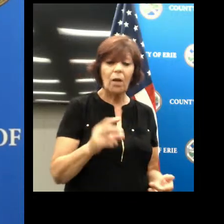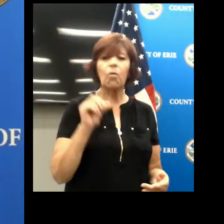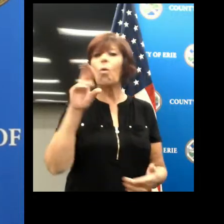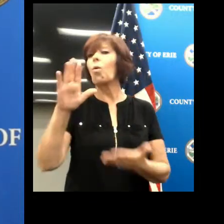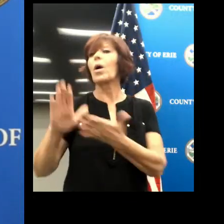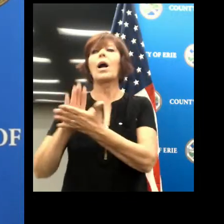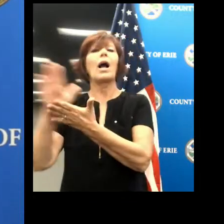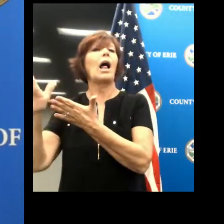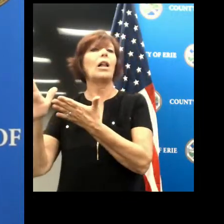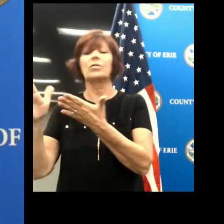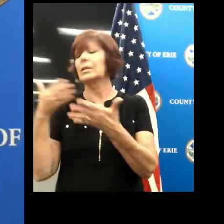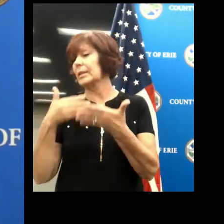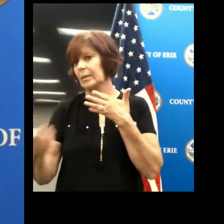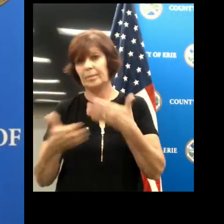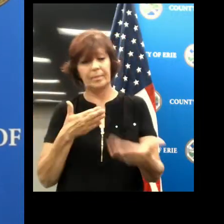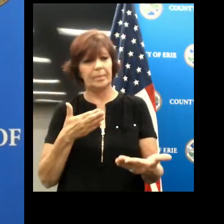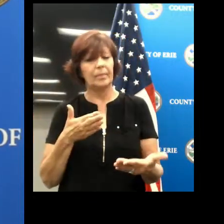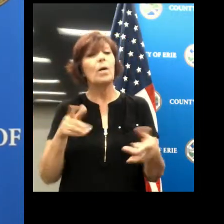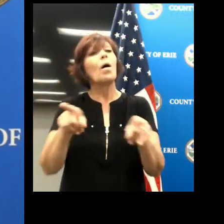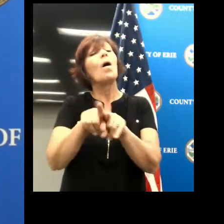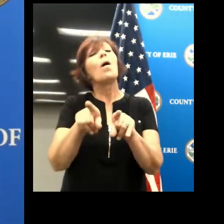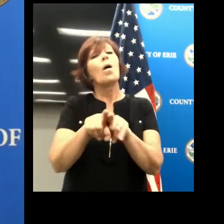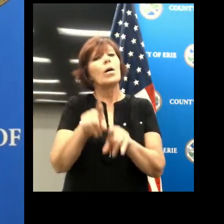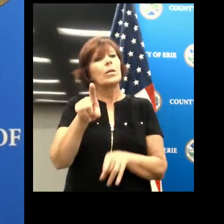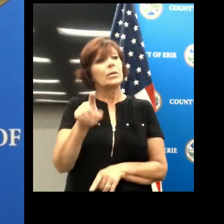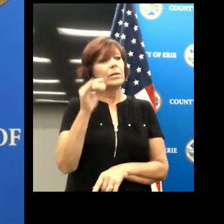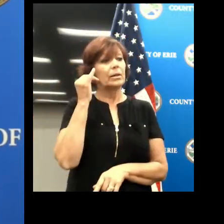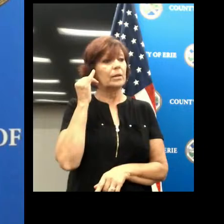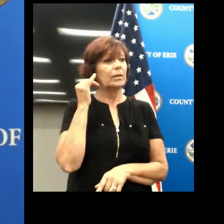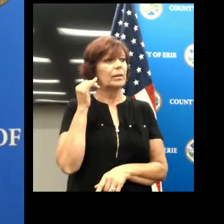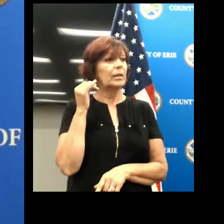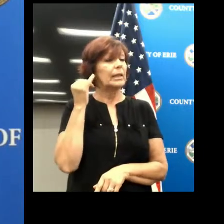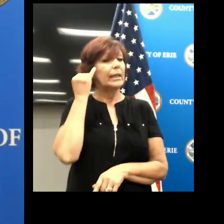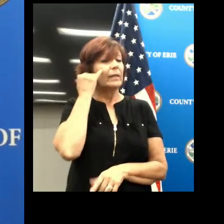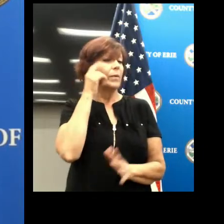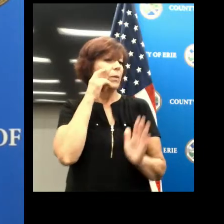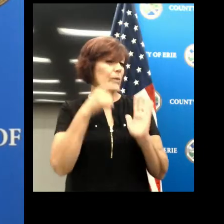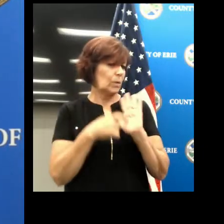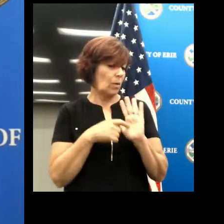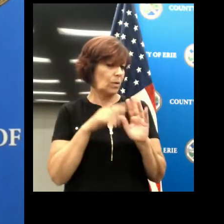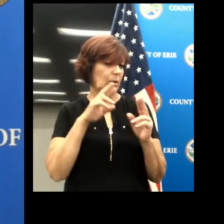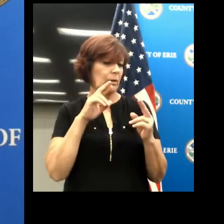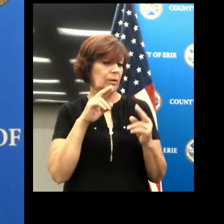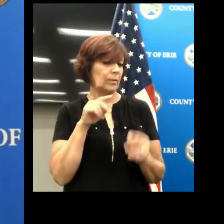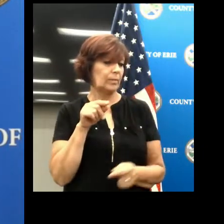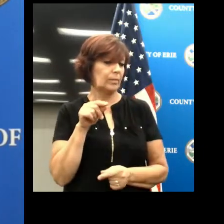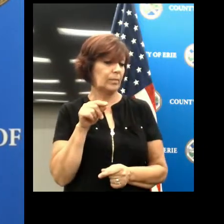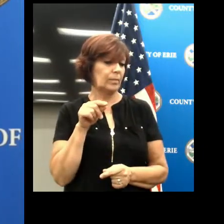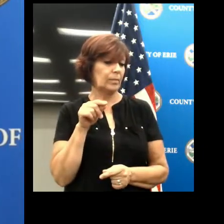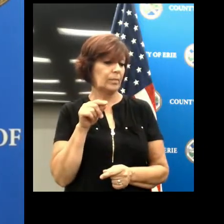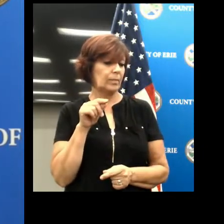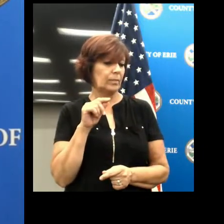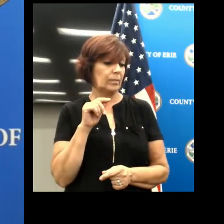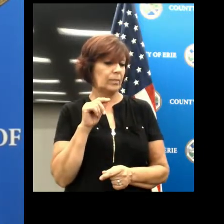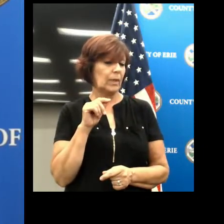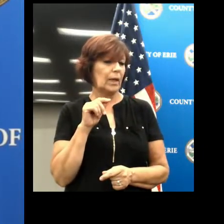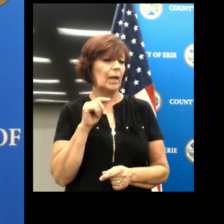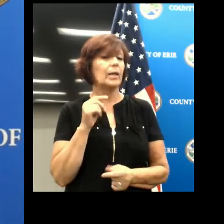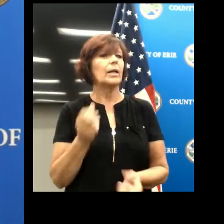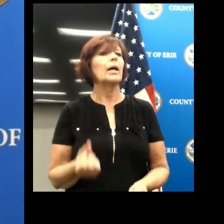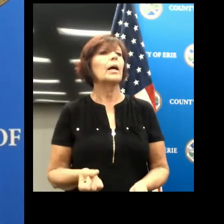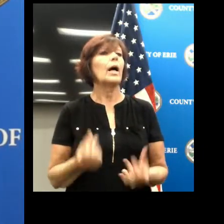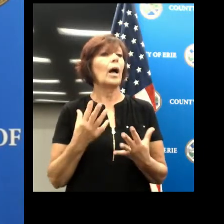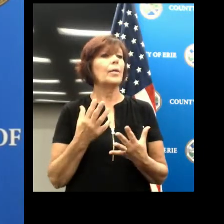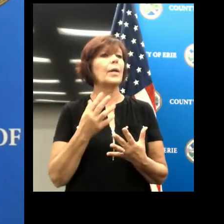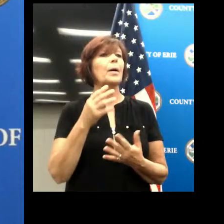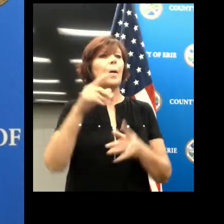or the higher education. And also, if in the slide, if you notice, when we looked at the proportion of positive tests among each